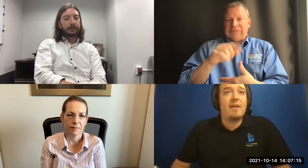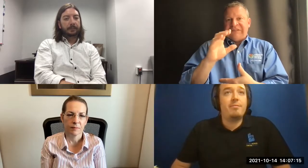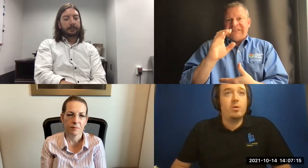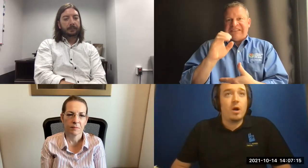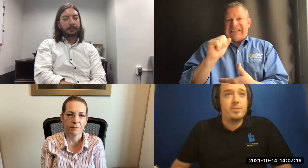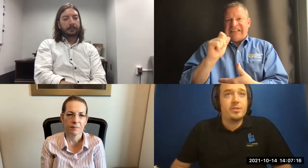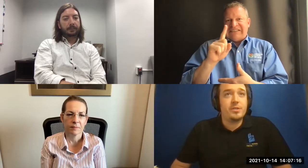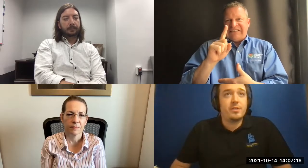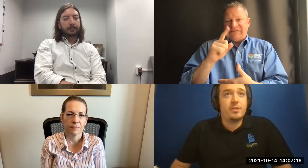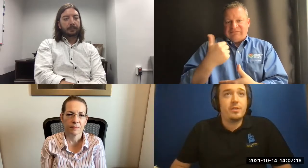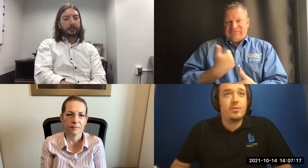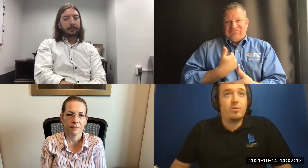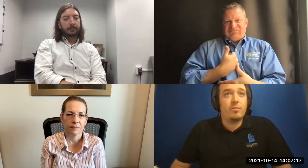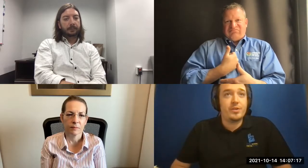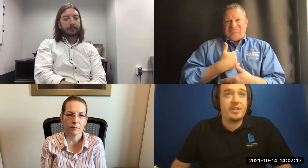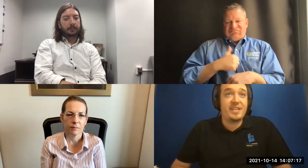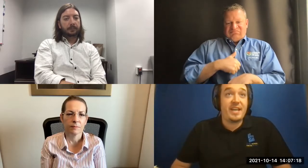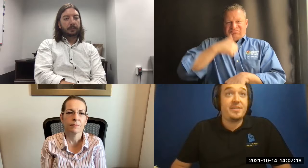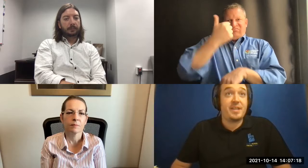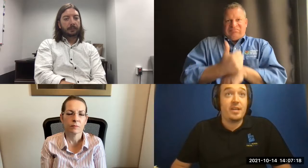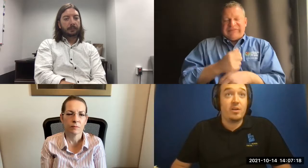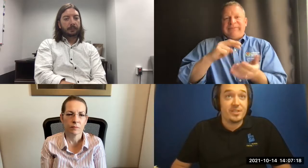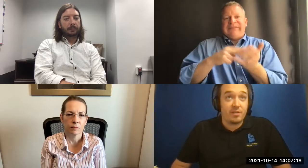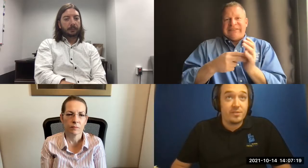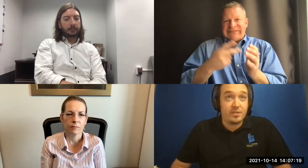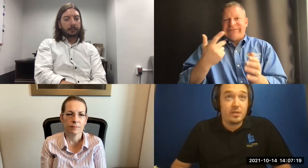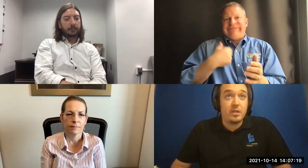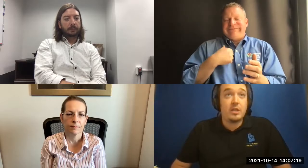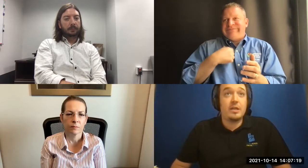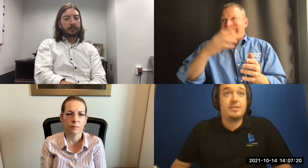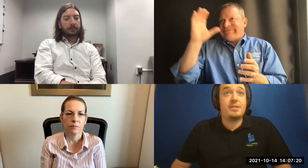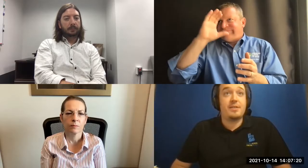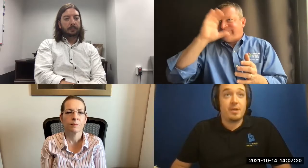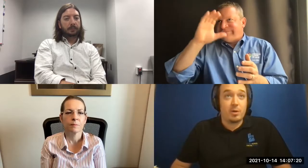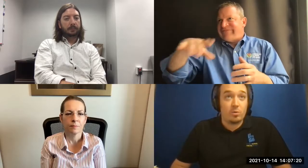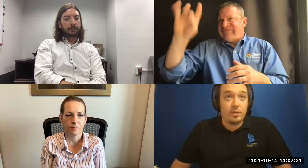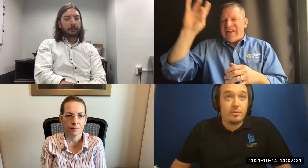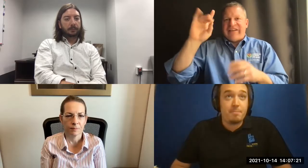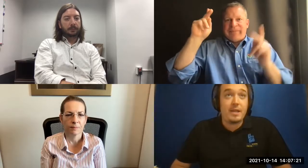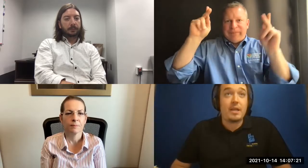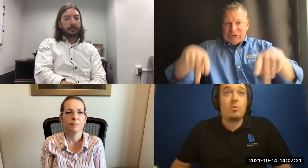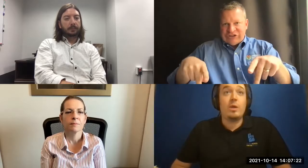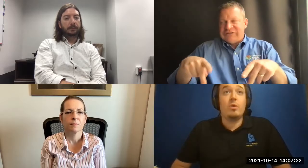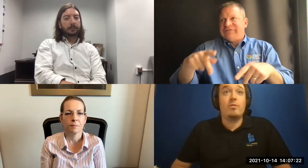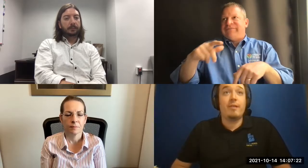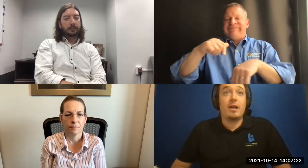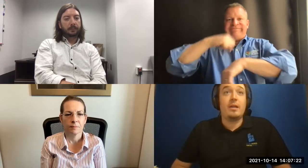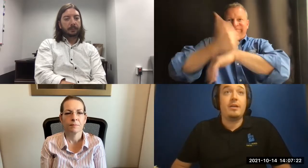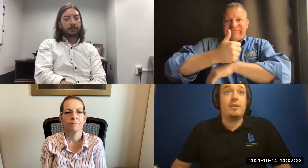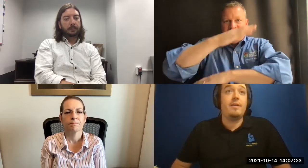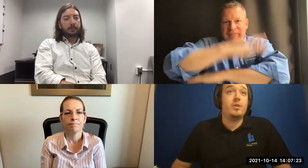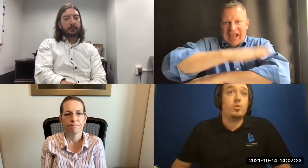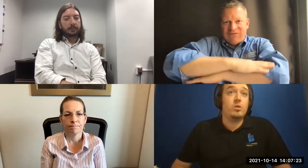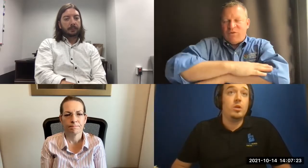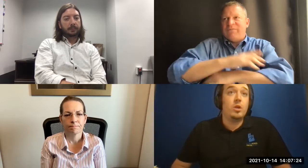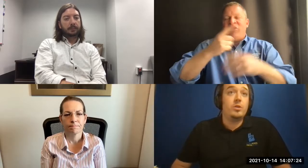So we have a few options. Firstly, CEASD ourselves can set this up and hold it, meaning we would find